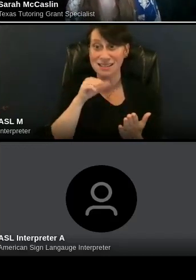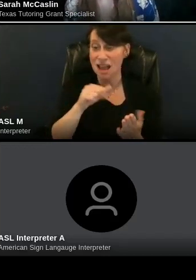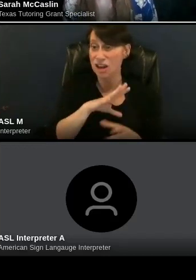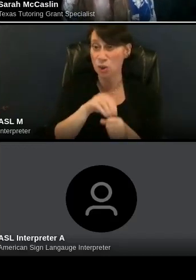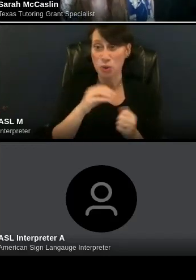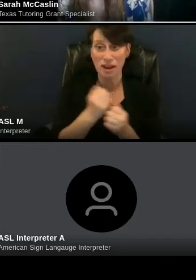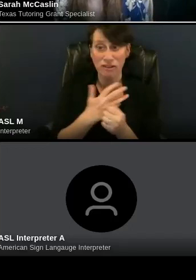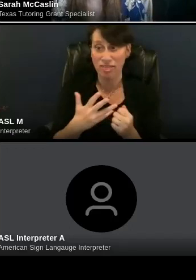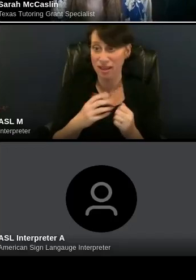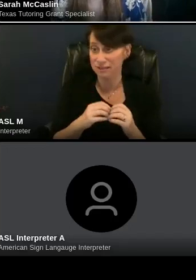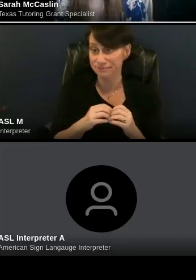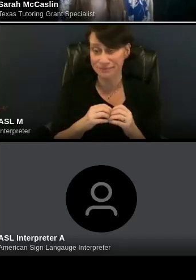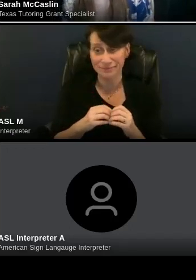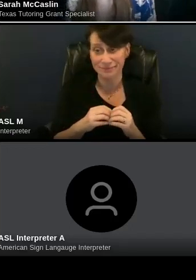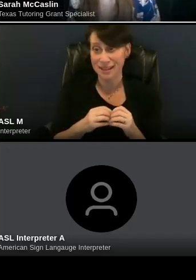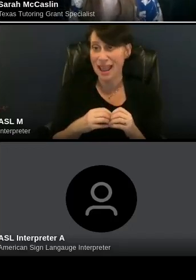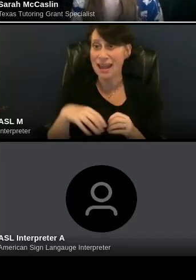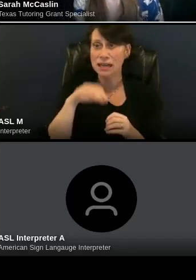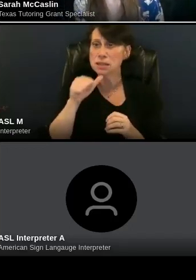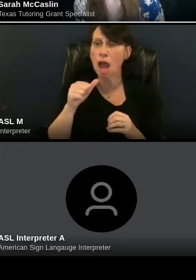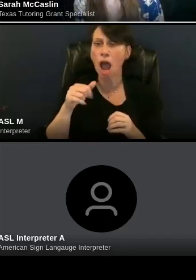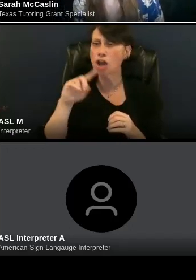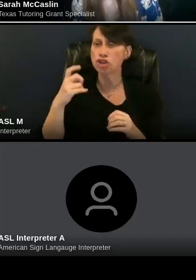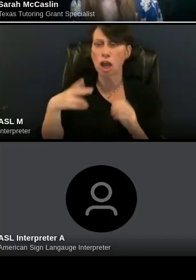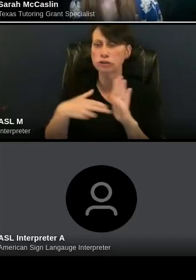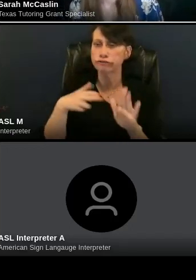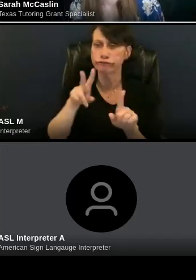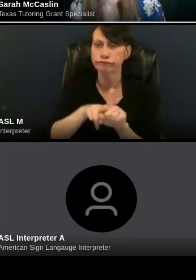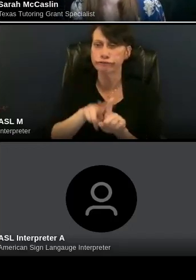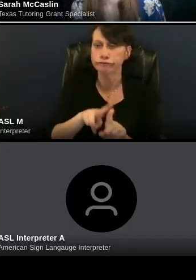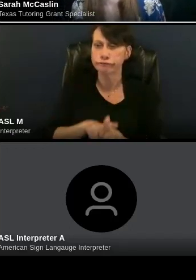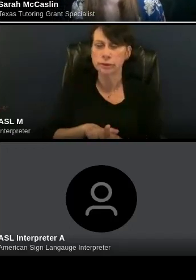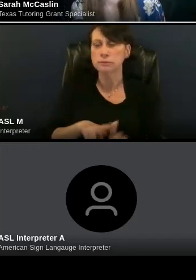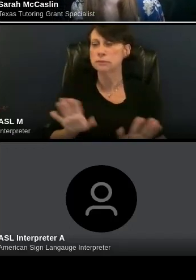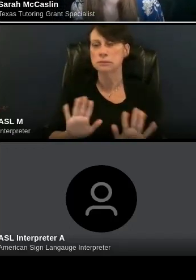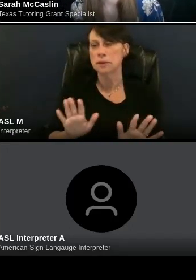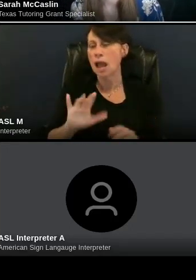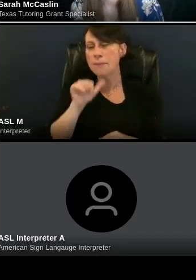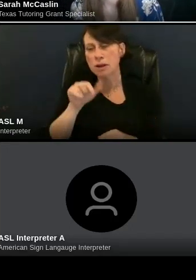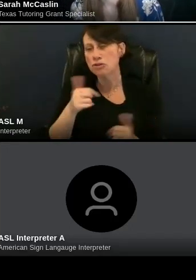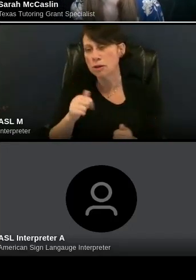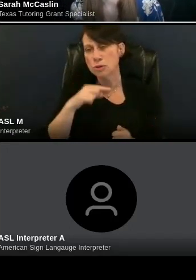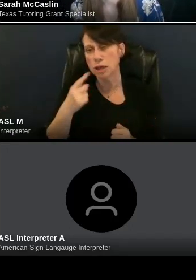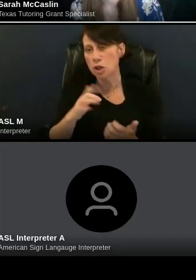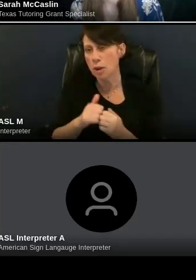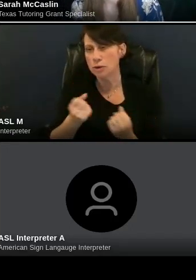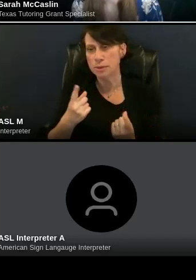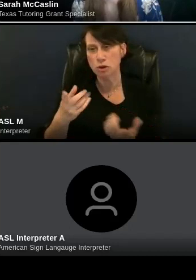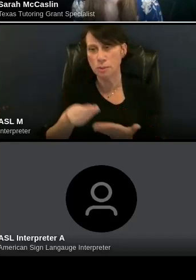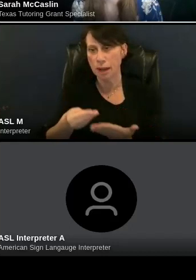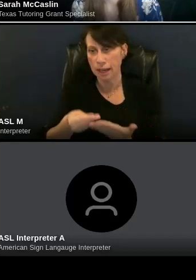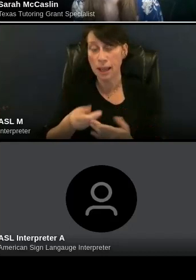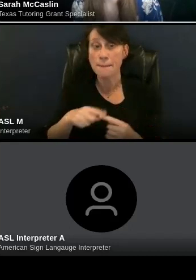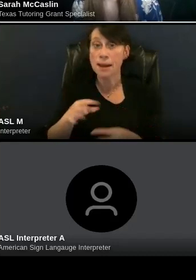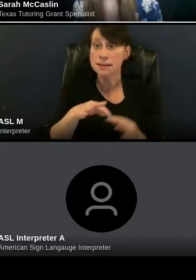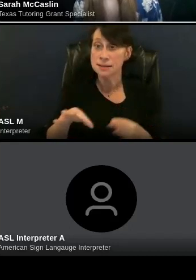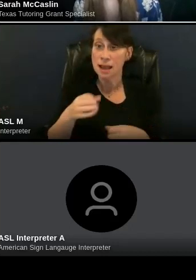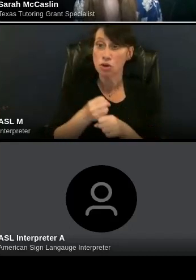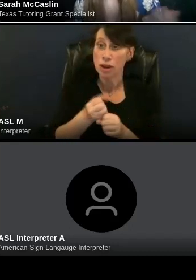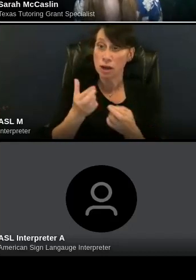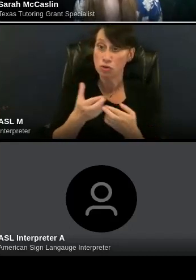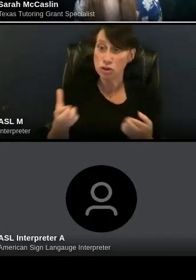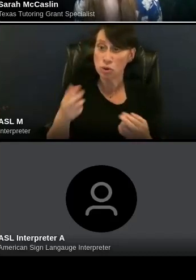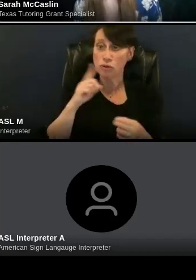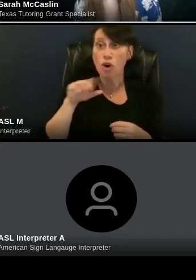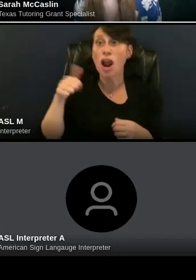and it is certainly not prescriptive. I'm not in the business of telling you guys how to spend your money, but instead creating resources